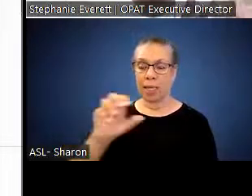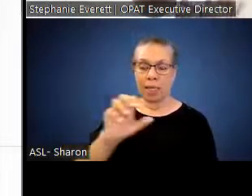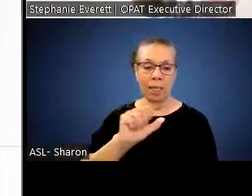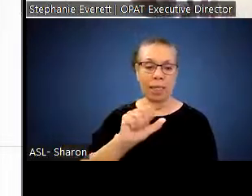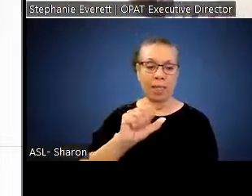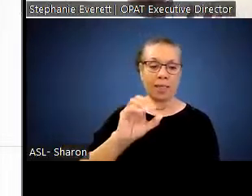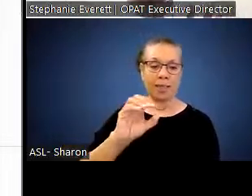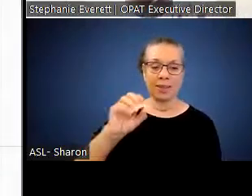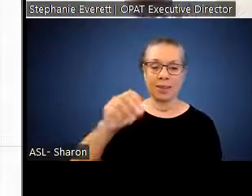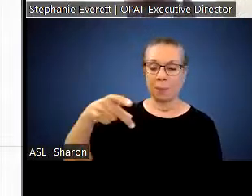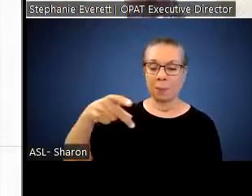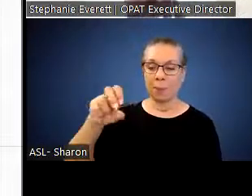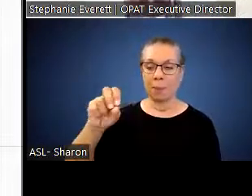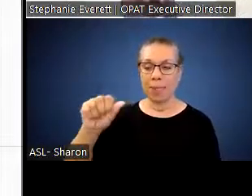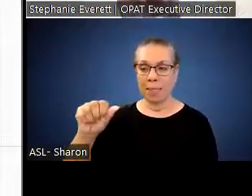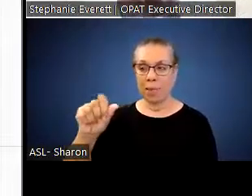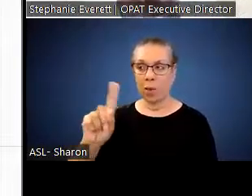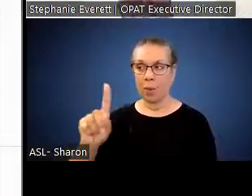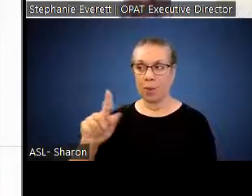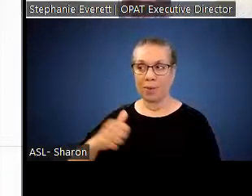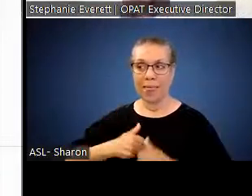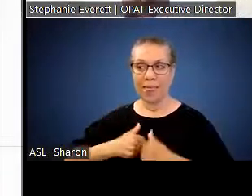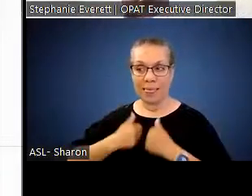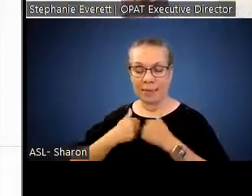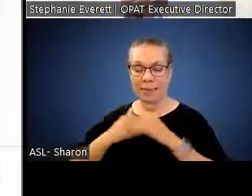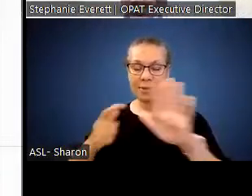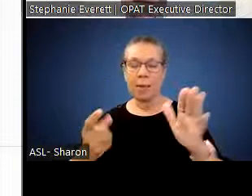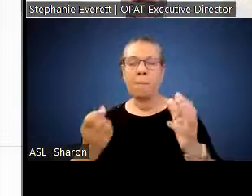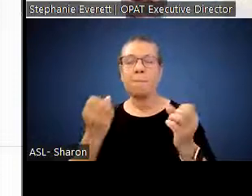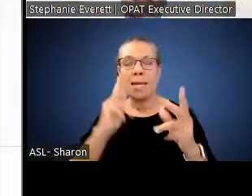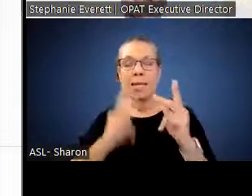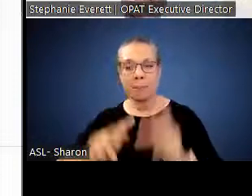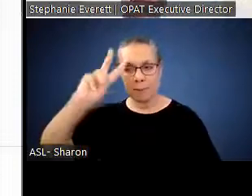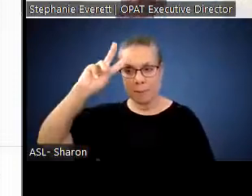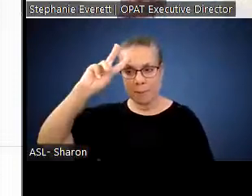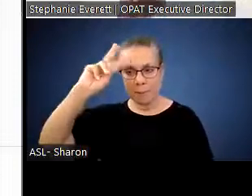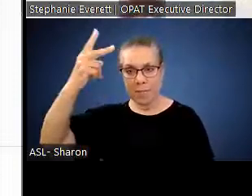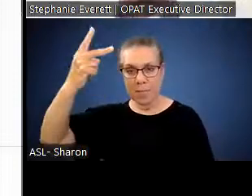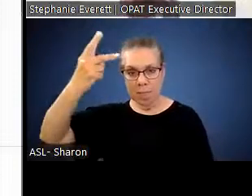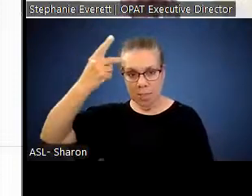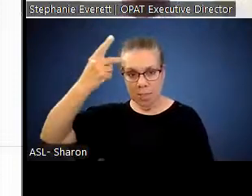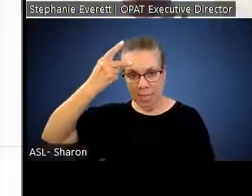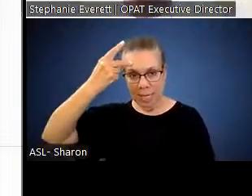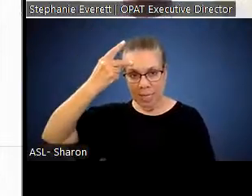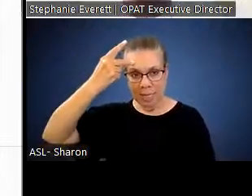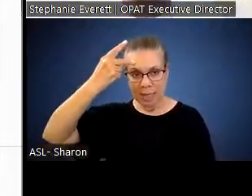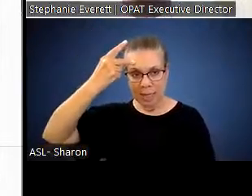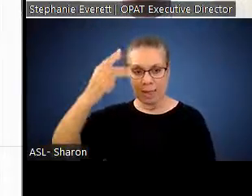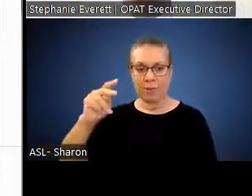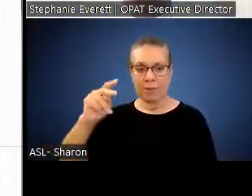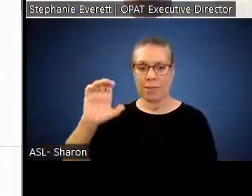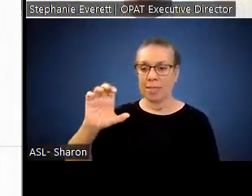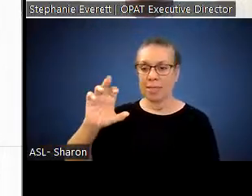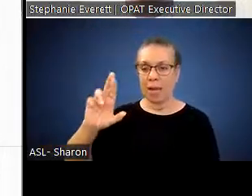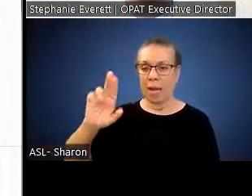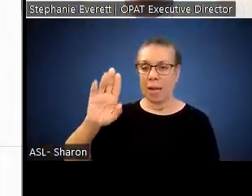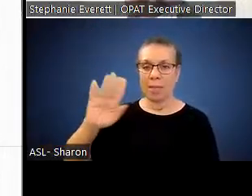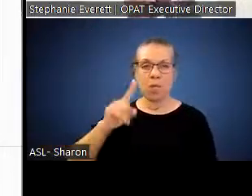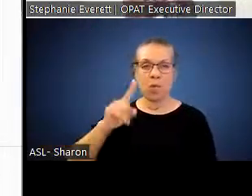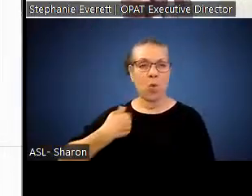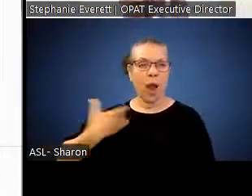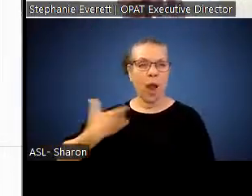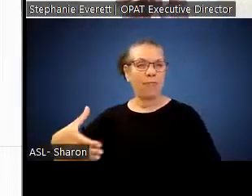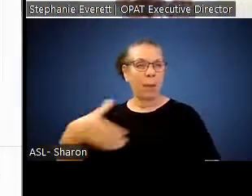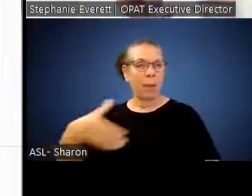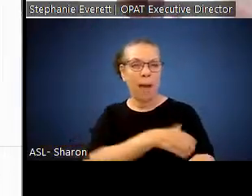power lives, and it doesn't live in it. One of the misconceptions that people have is that the CRB has subpoena power. So I always